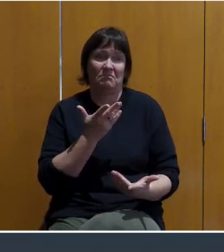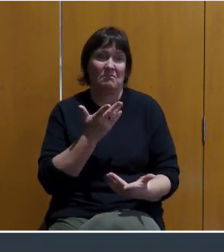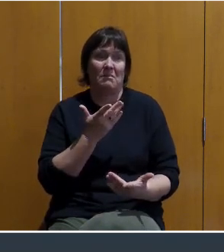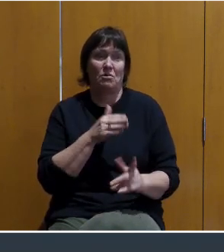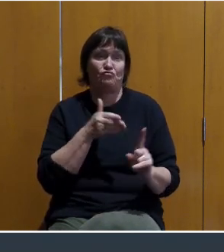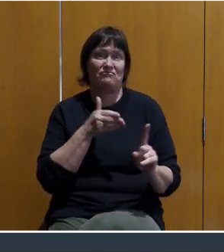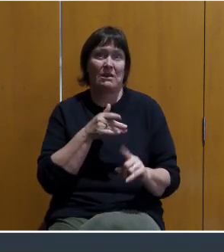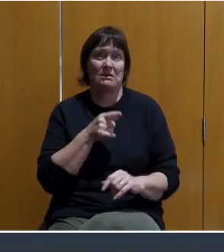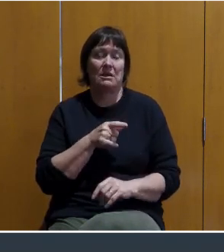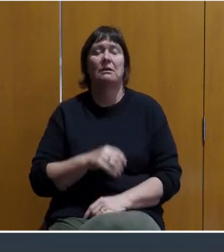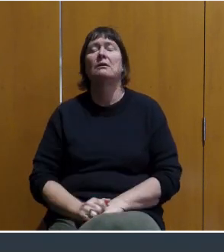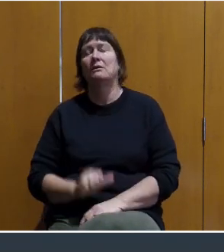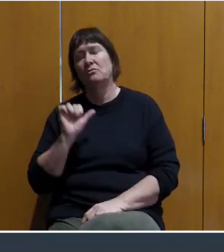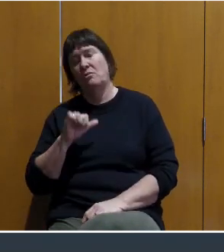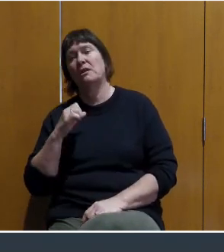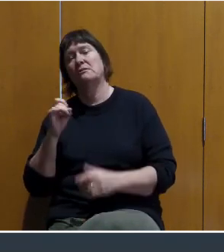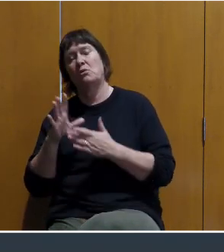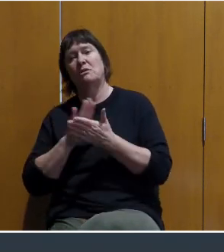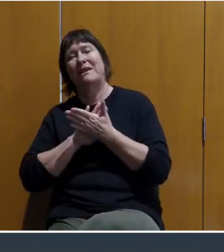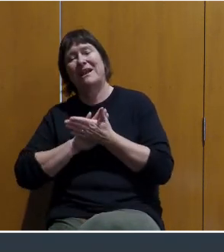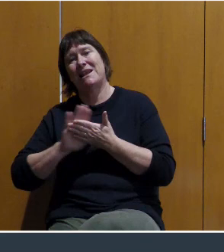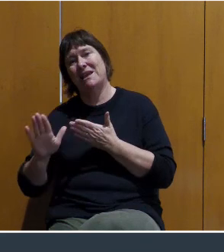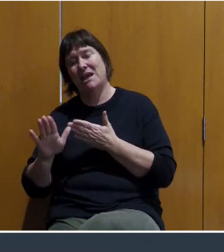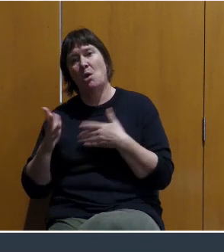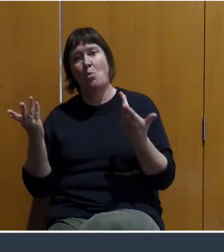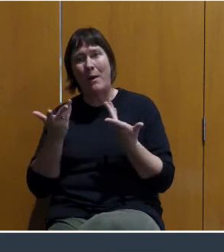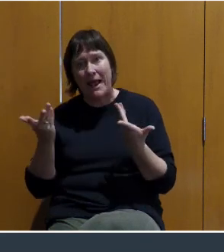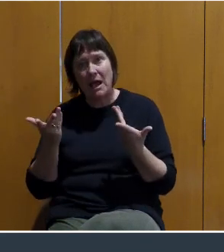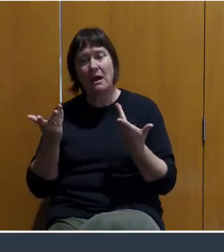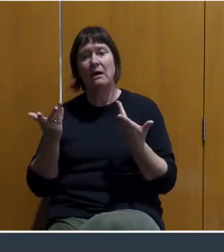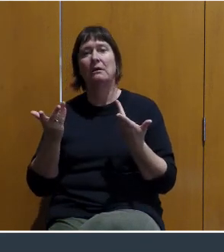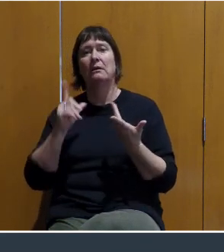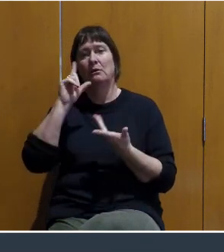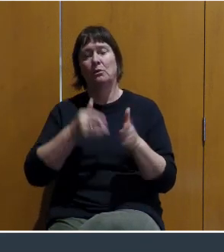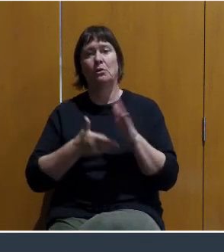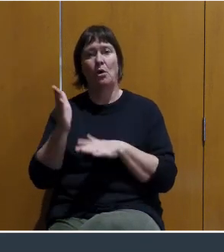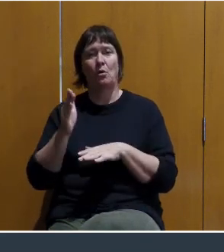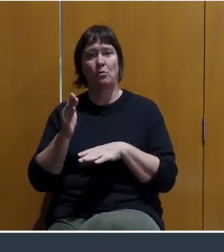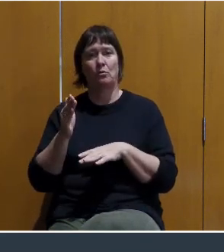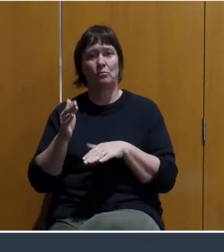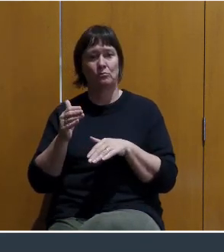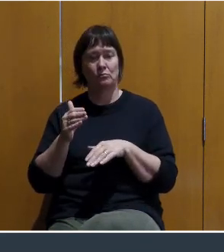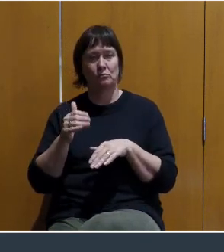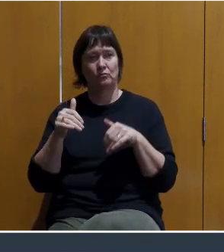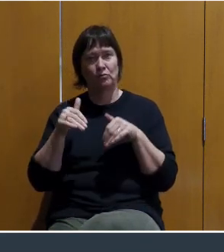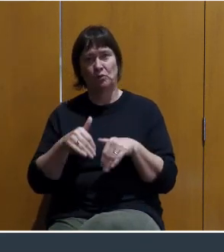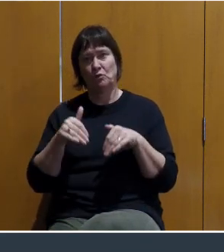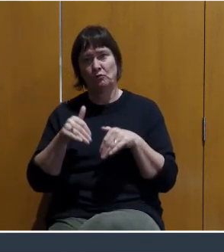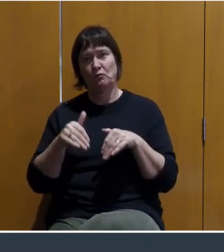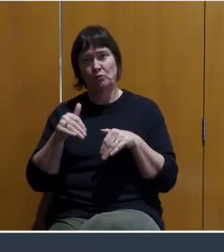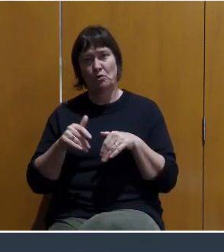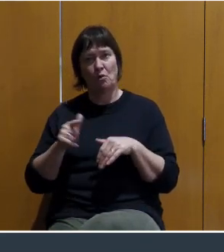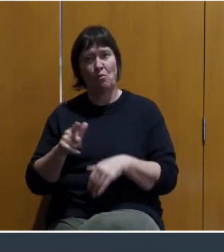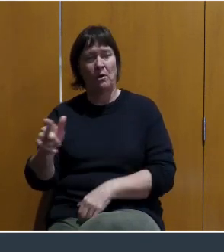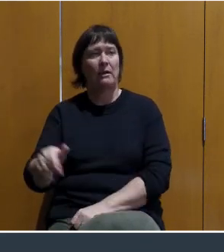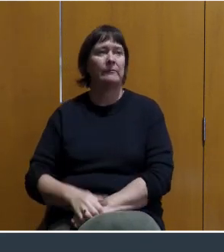Yeah, so being quite clear in any of the communications where the spaces are. I didn't know it was called that.